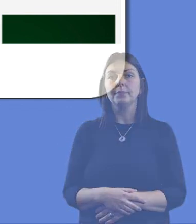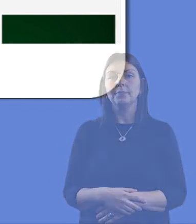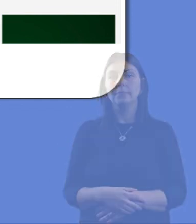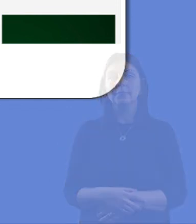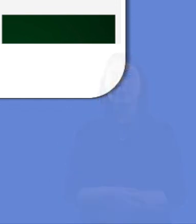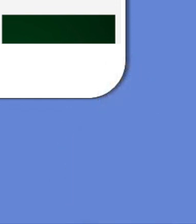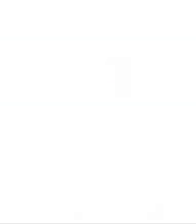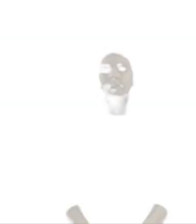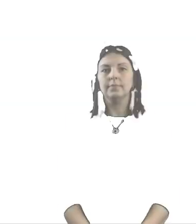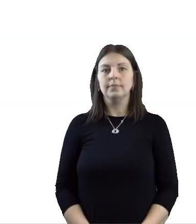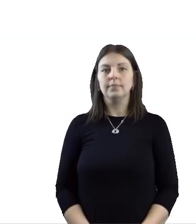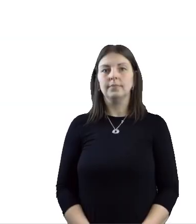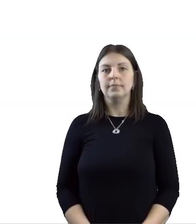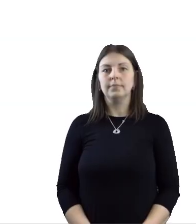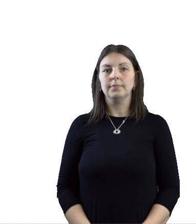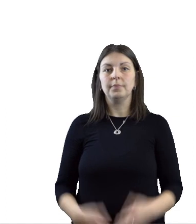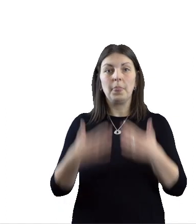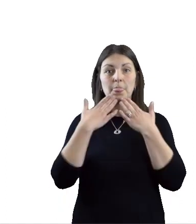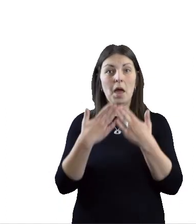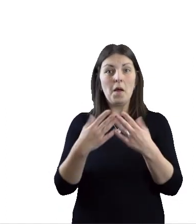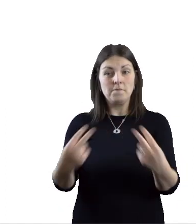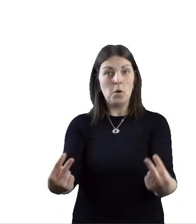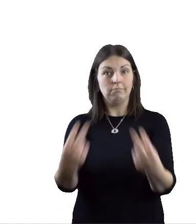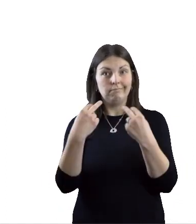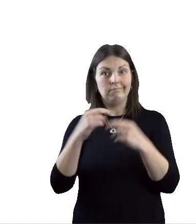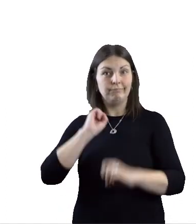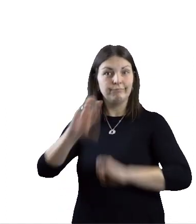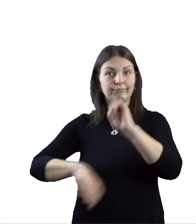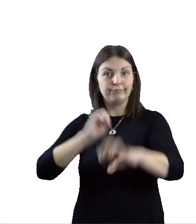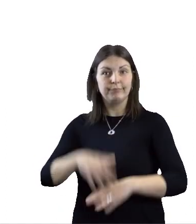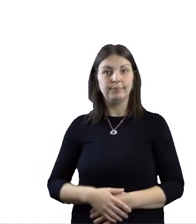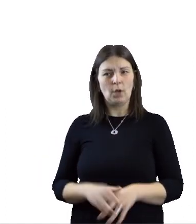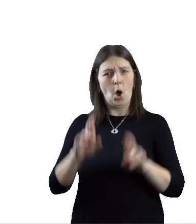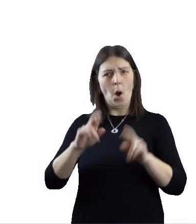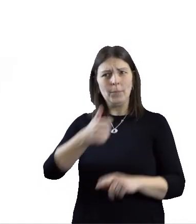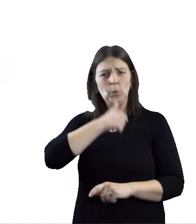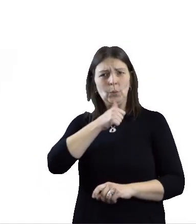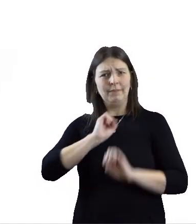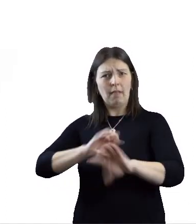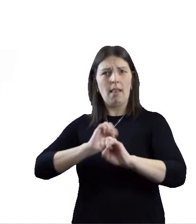Thank you for watching our presentation. We hope you have found it informative.